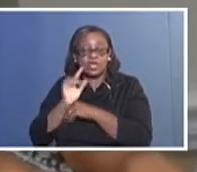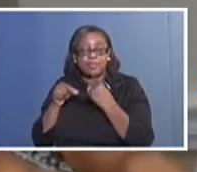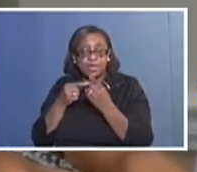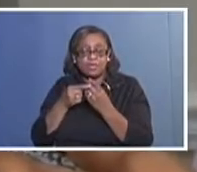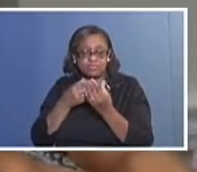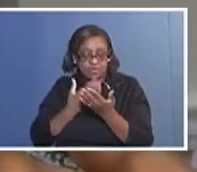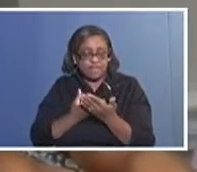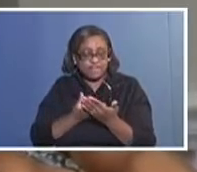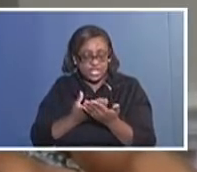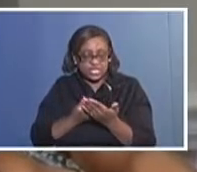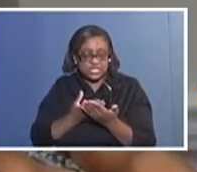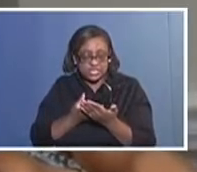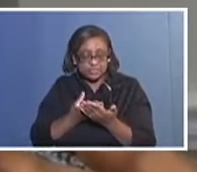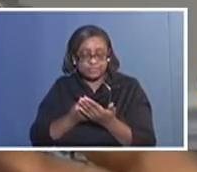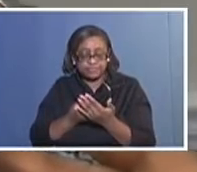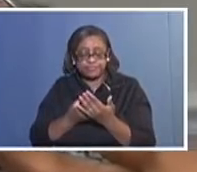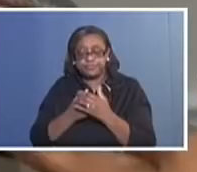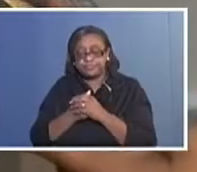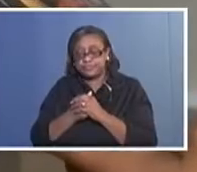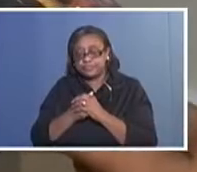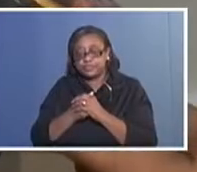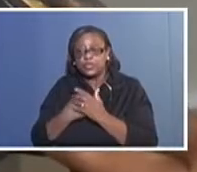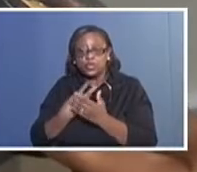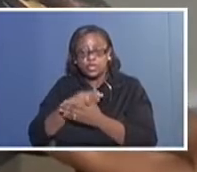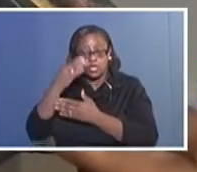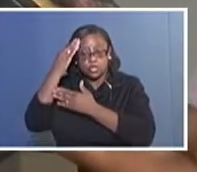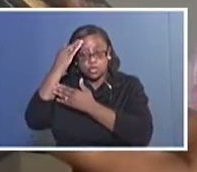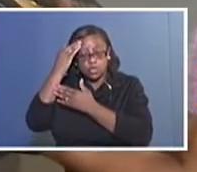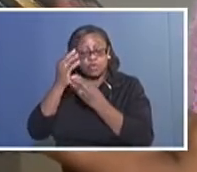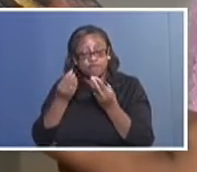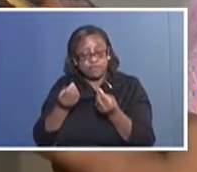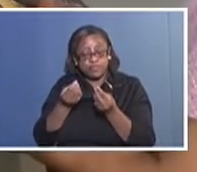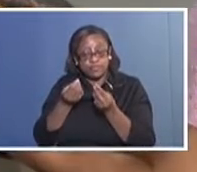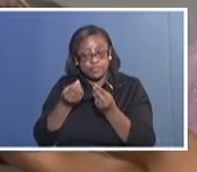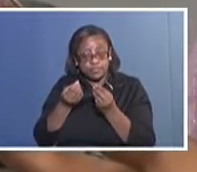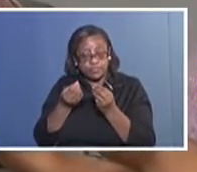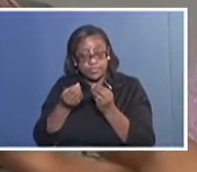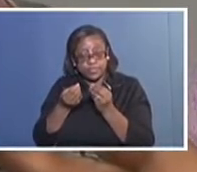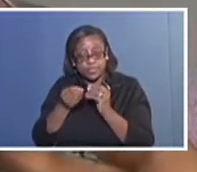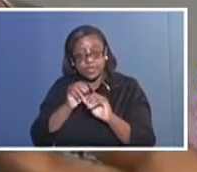We know that the number of individuals